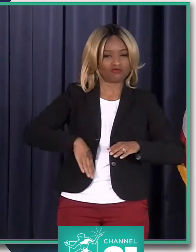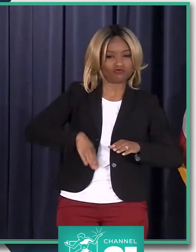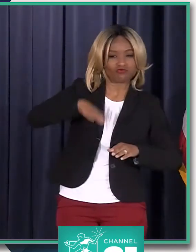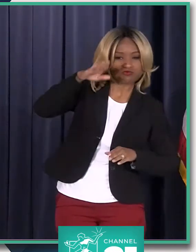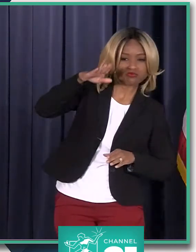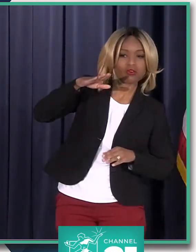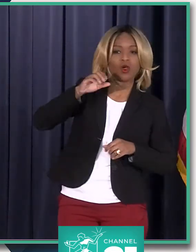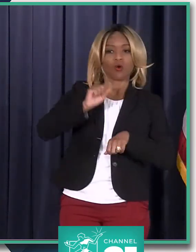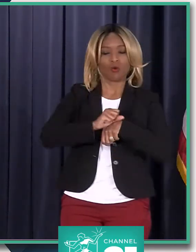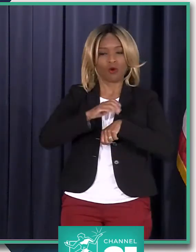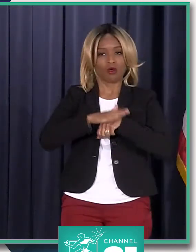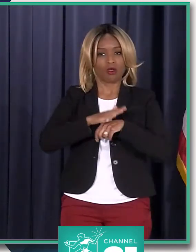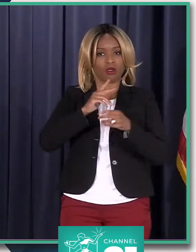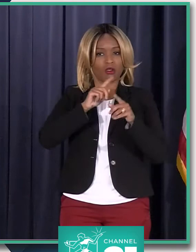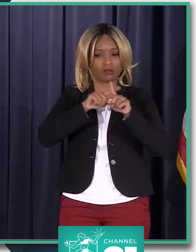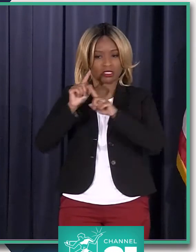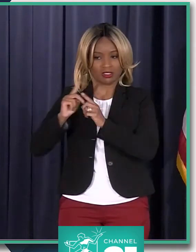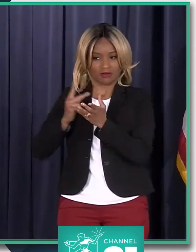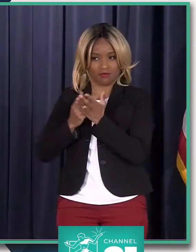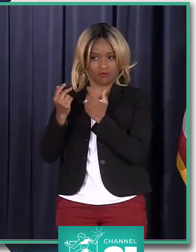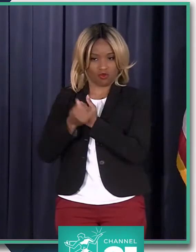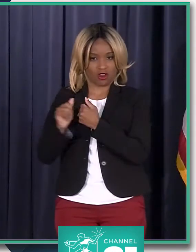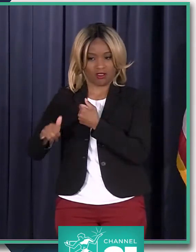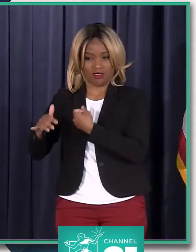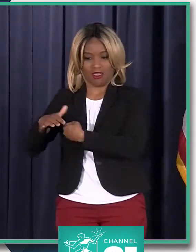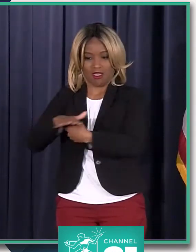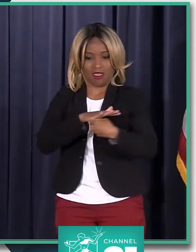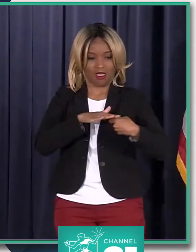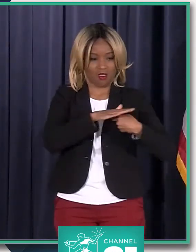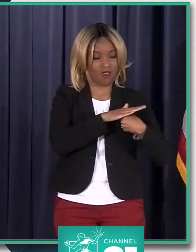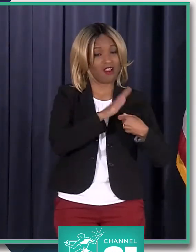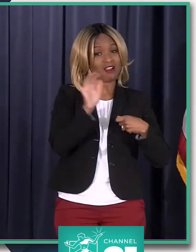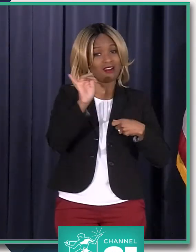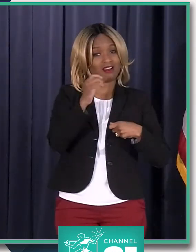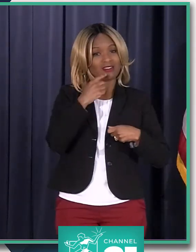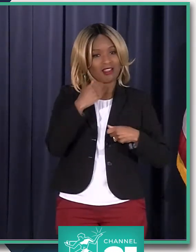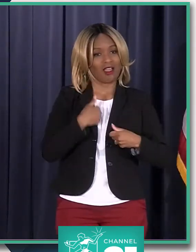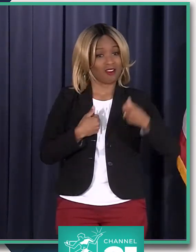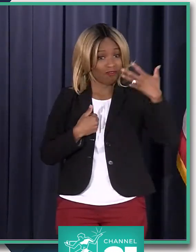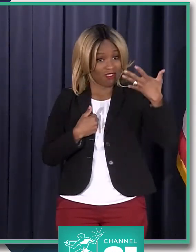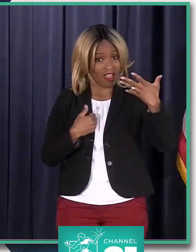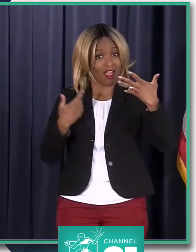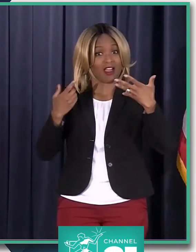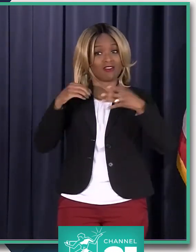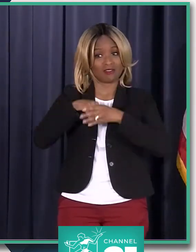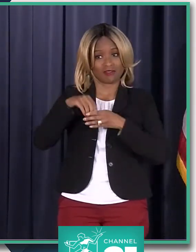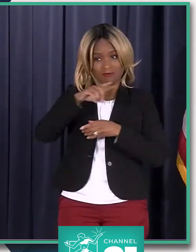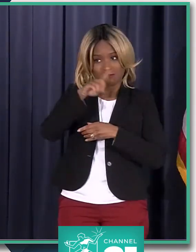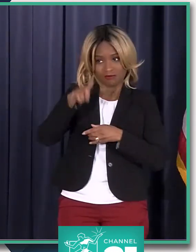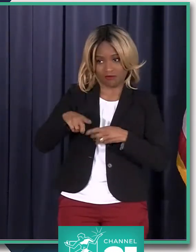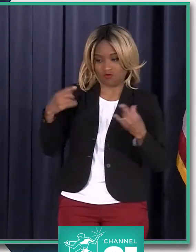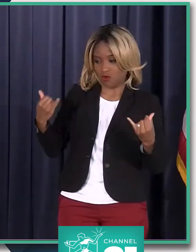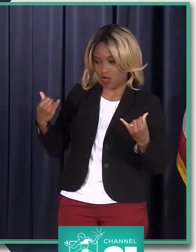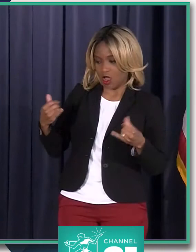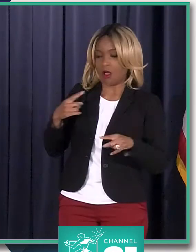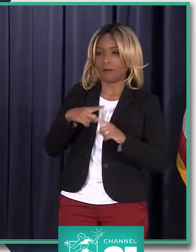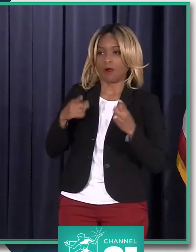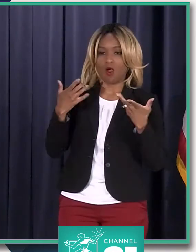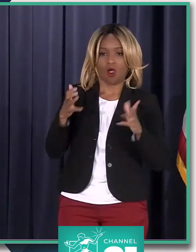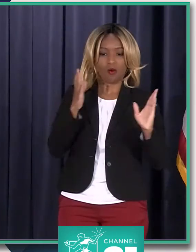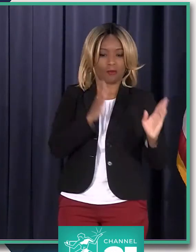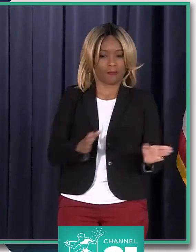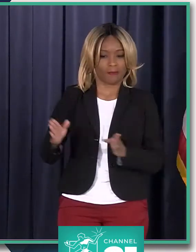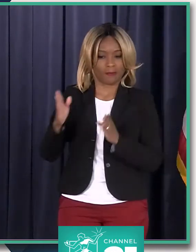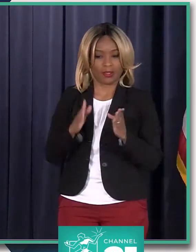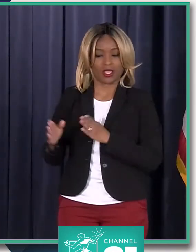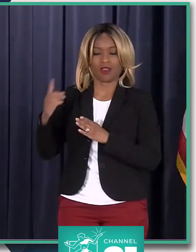working on projects in those areas. And of course, we have 5 of them going on in the city of Detroit right now, and we're already in the planning stage